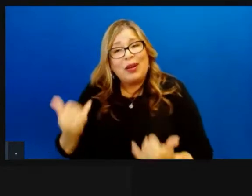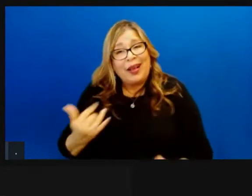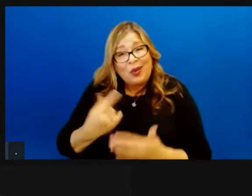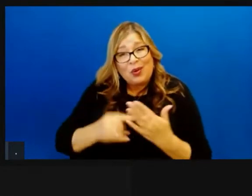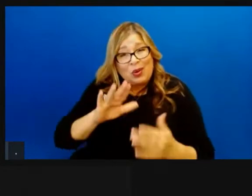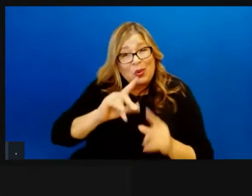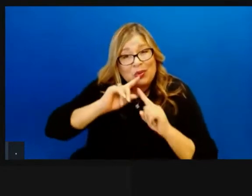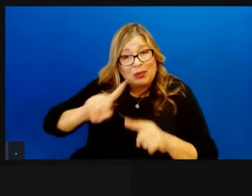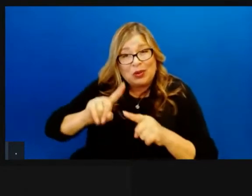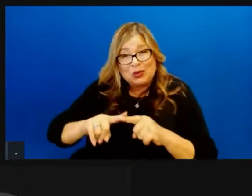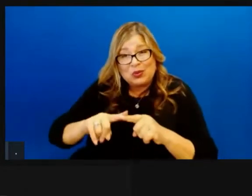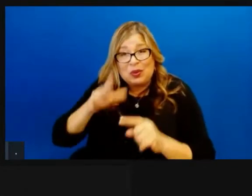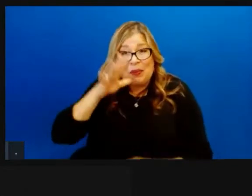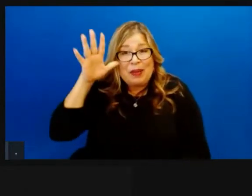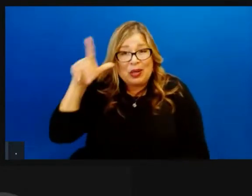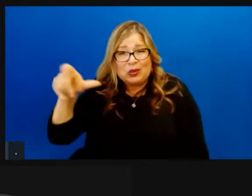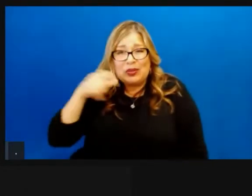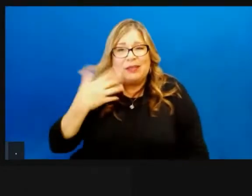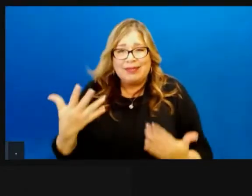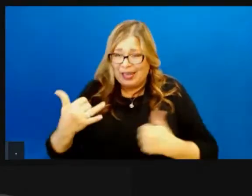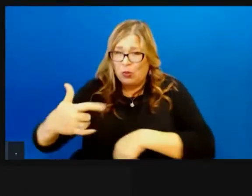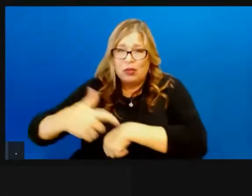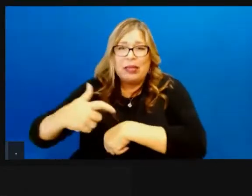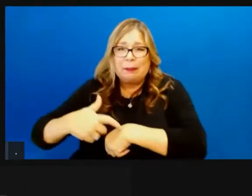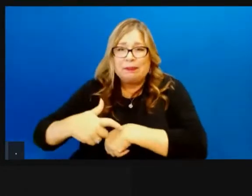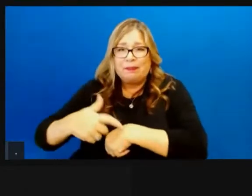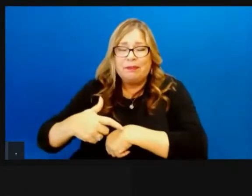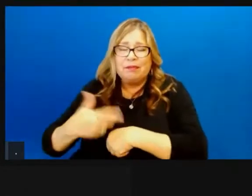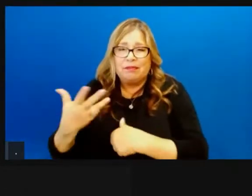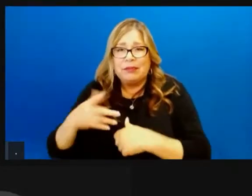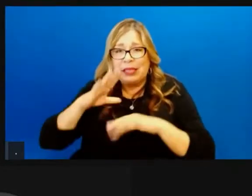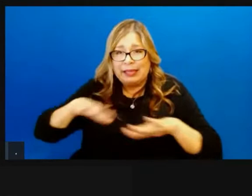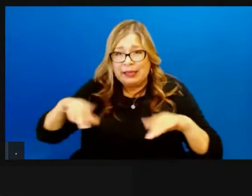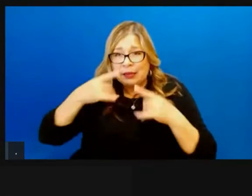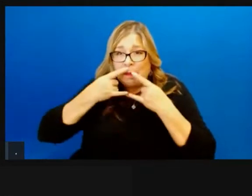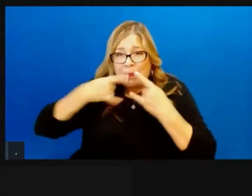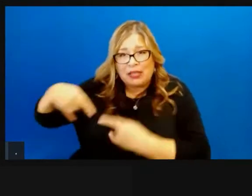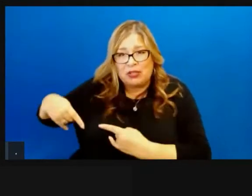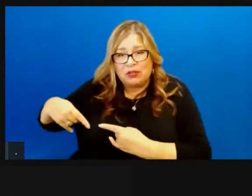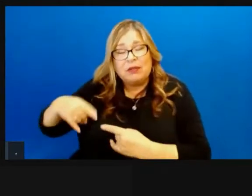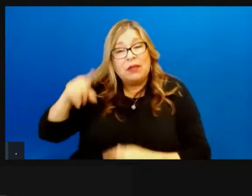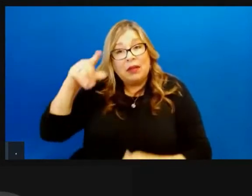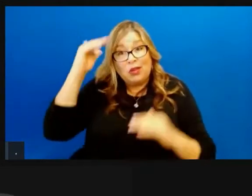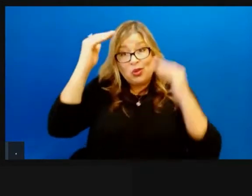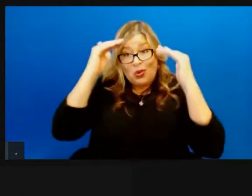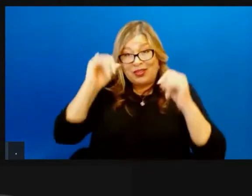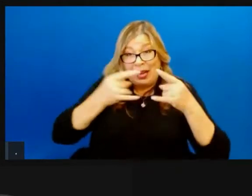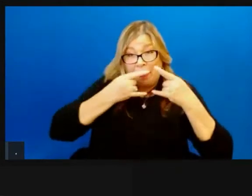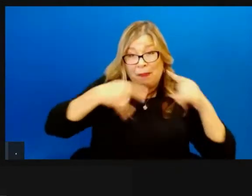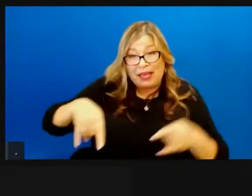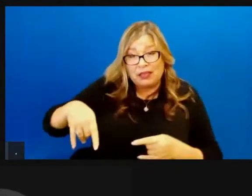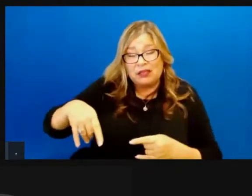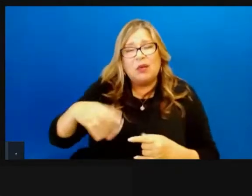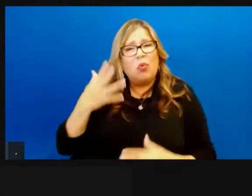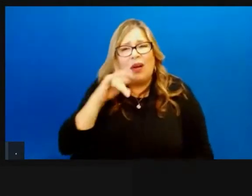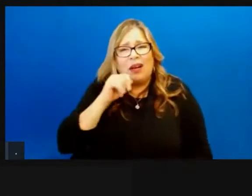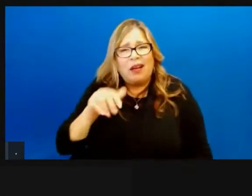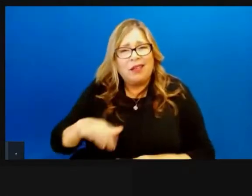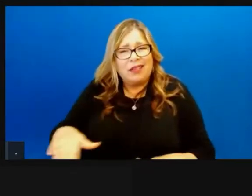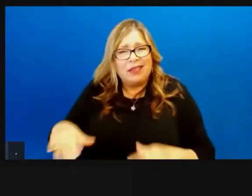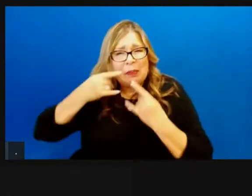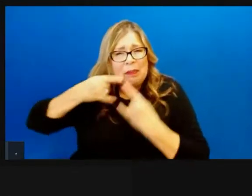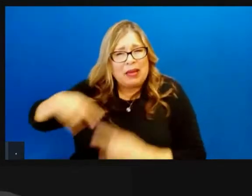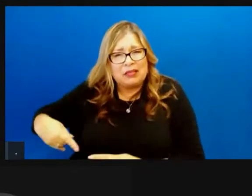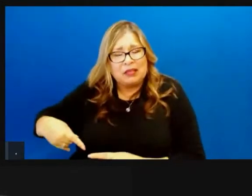kids, especially if adults can take off their masks? Why can't kids? Especially if we believe in the vaccines, which kids can